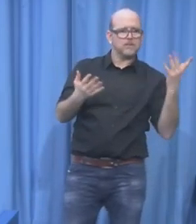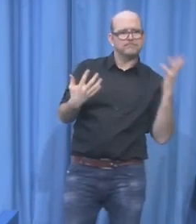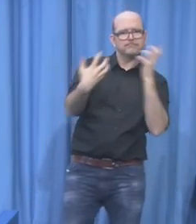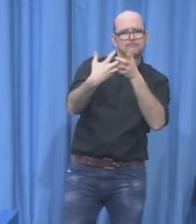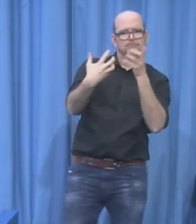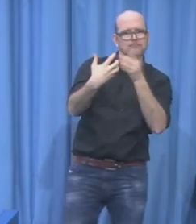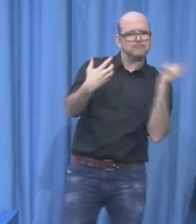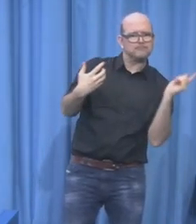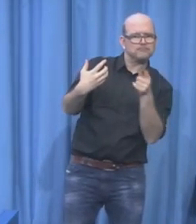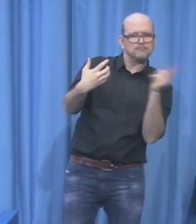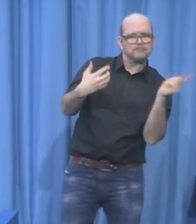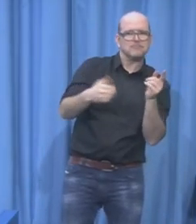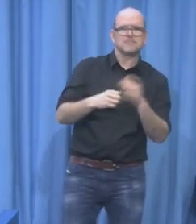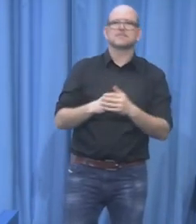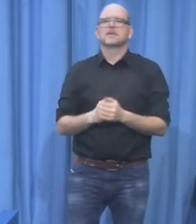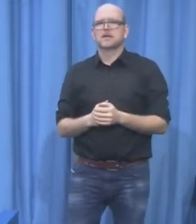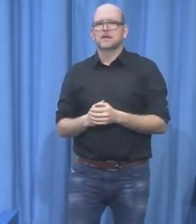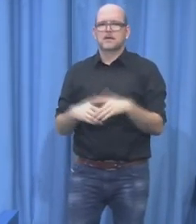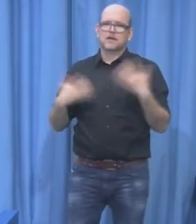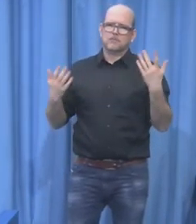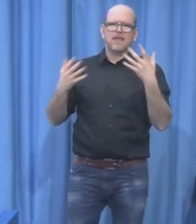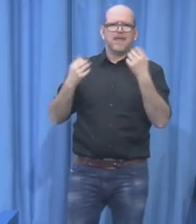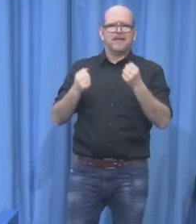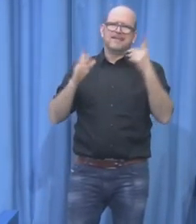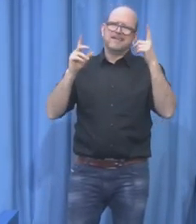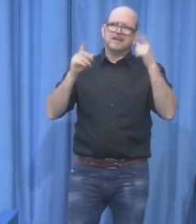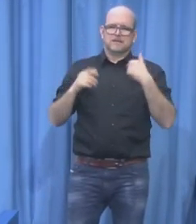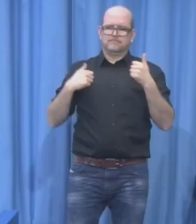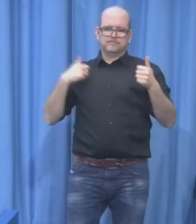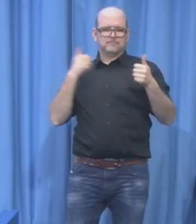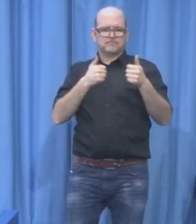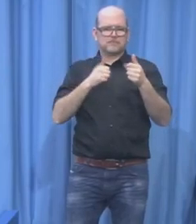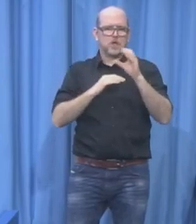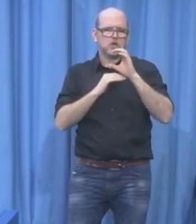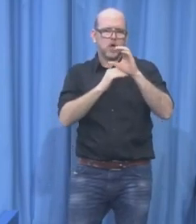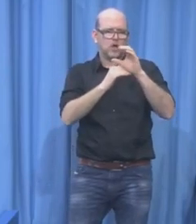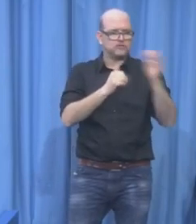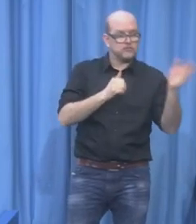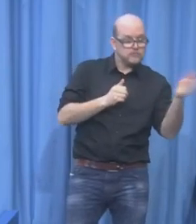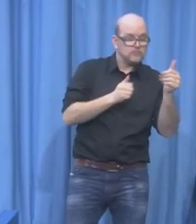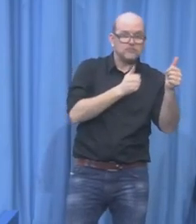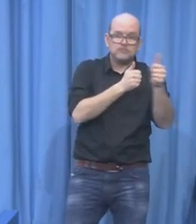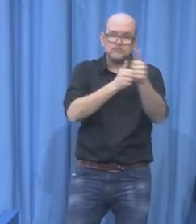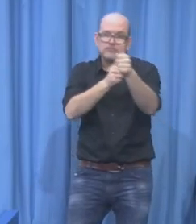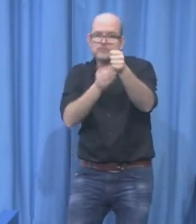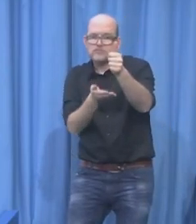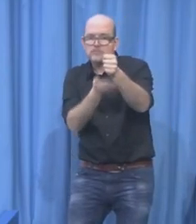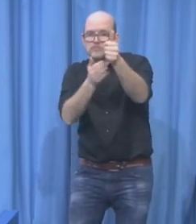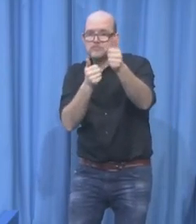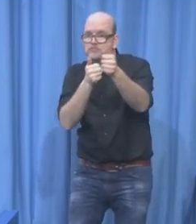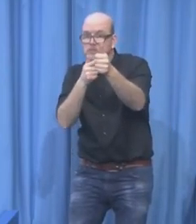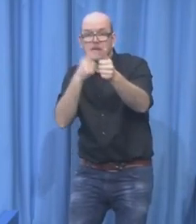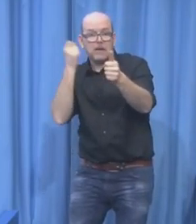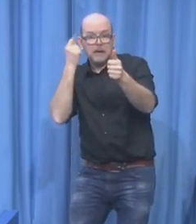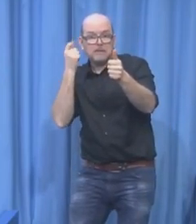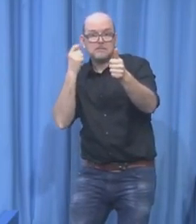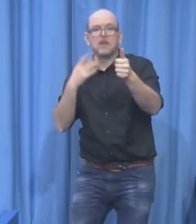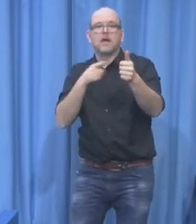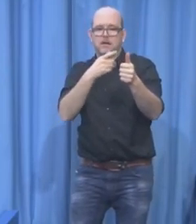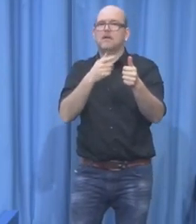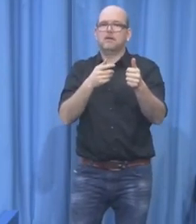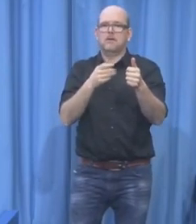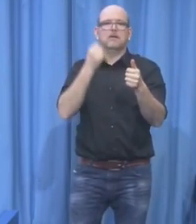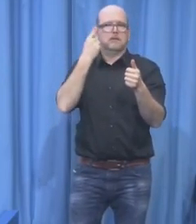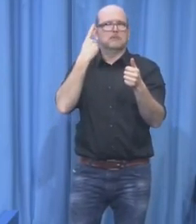their job for the summer. So we started this project because in 1988, we had a really